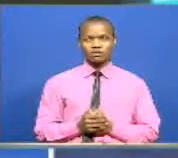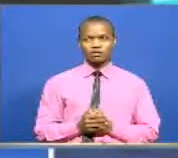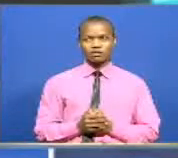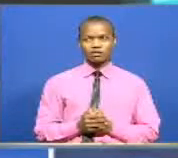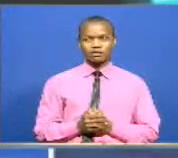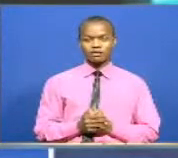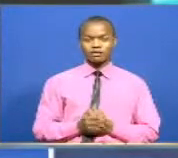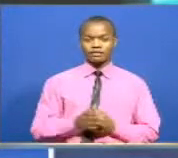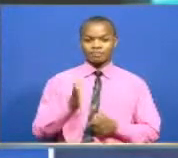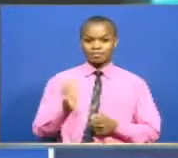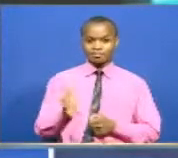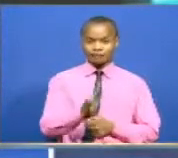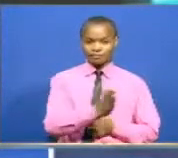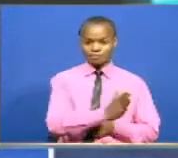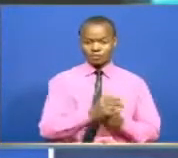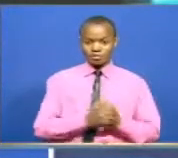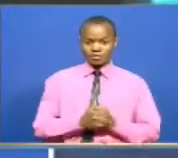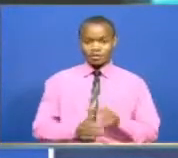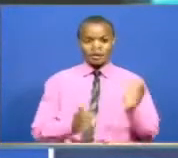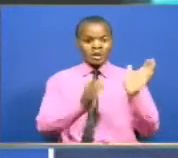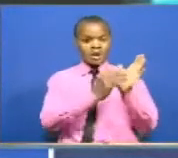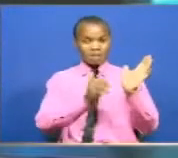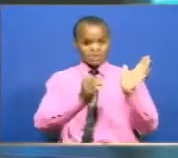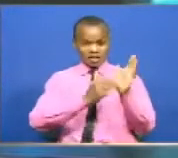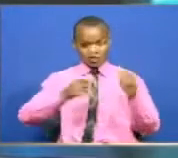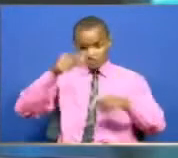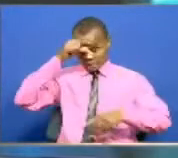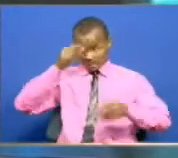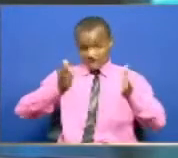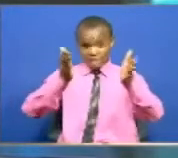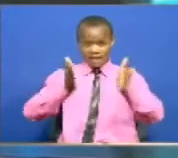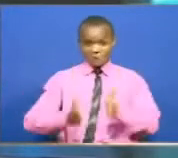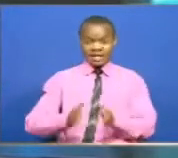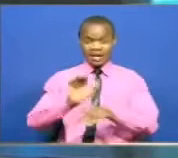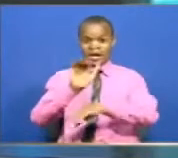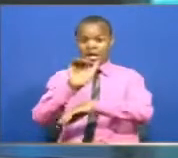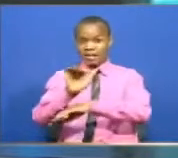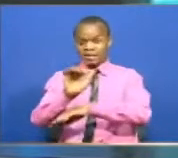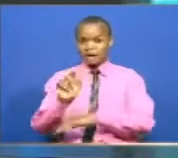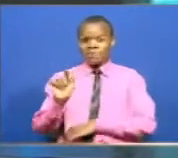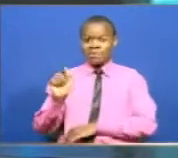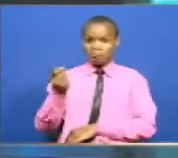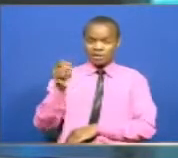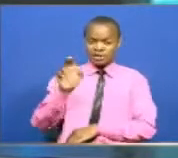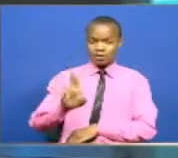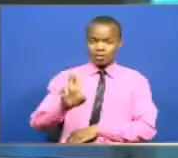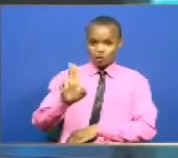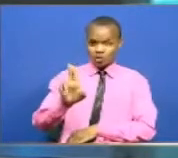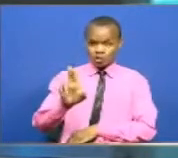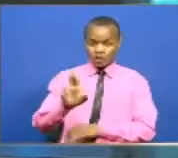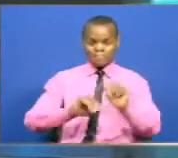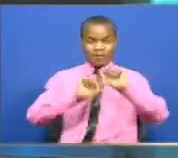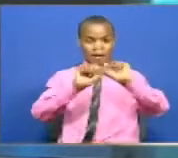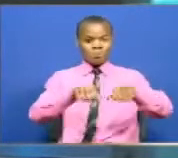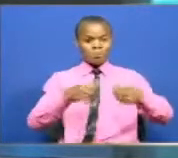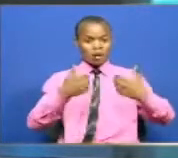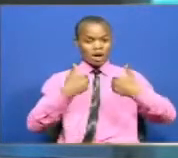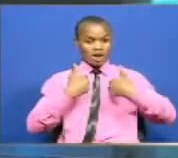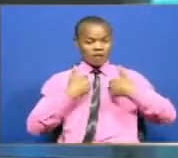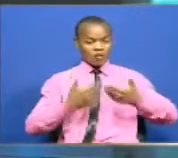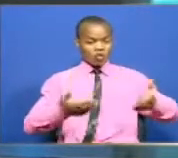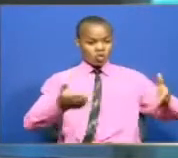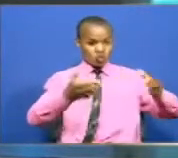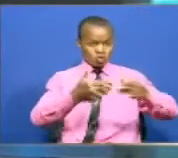Let's stay with politics. Machakos Governor Alfred Mutua is calling on President Uhuru Kenyatta to constitute a team that